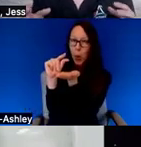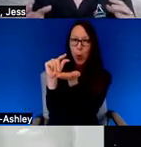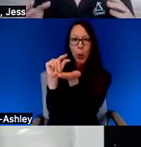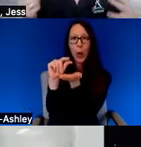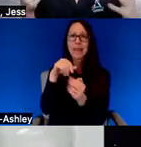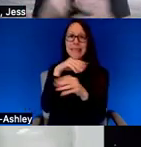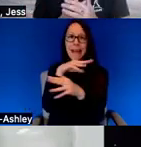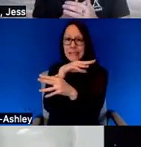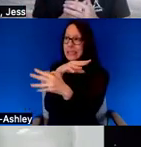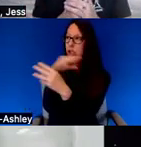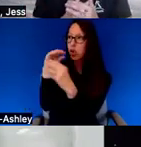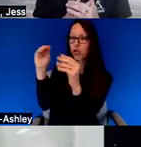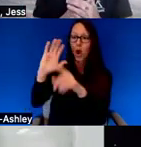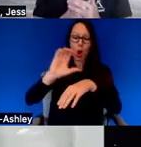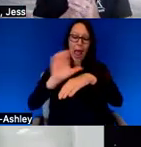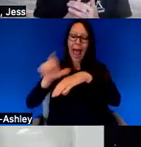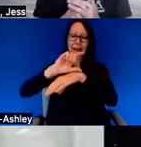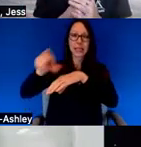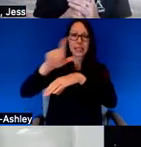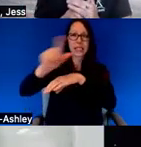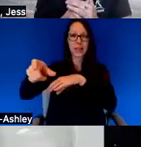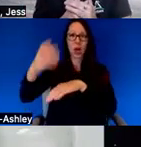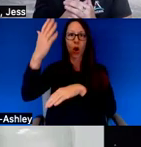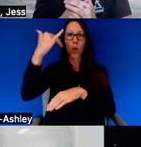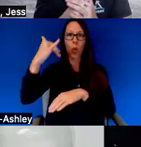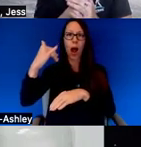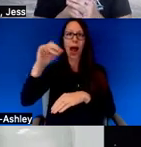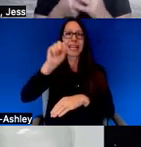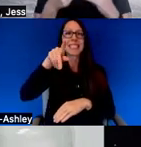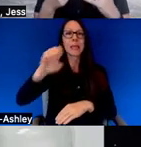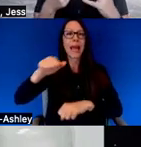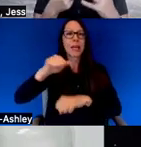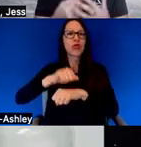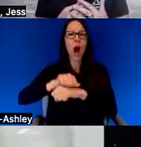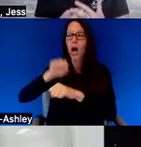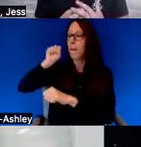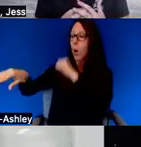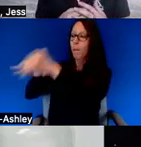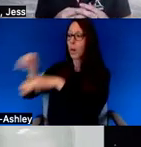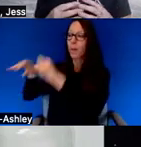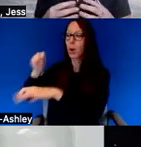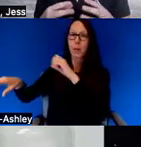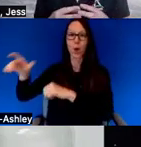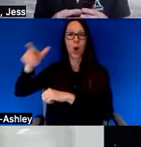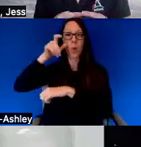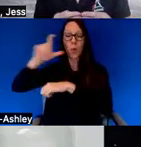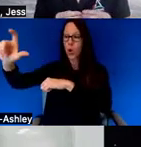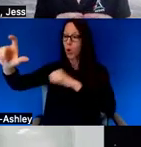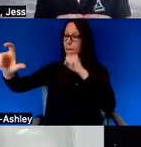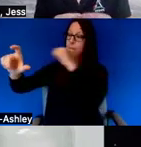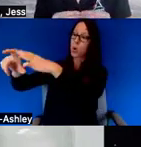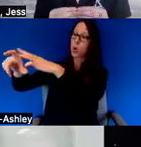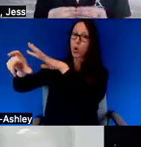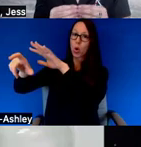an atmosphere, and it's always getting hit by space rocks with nothing to slow it down. When it hits the moon, it crushes up the